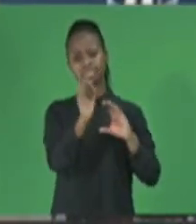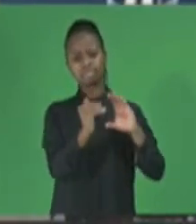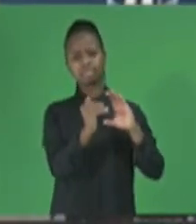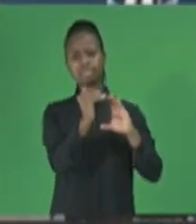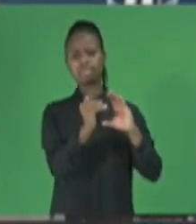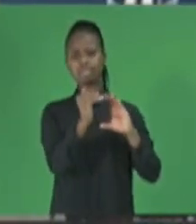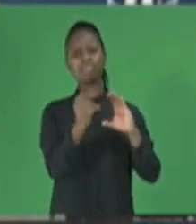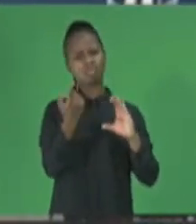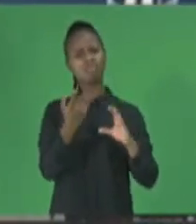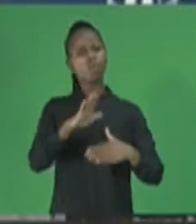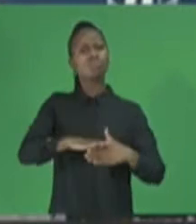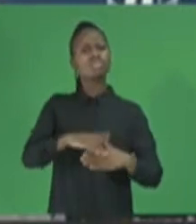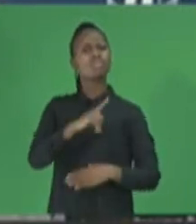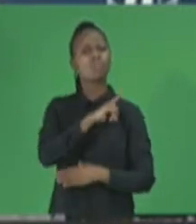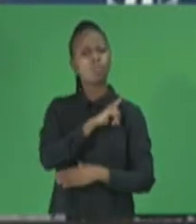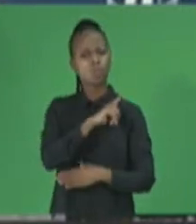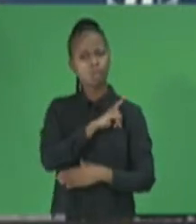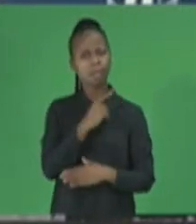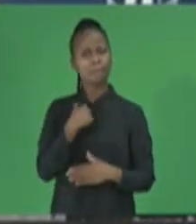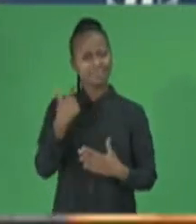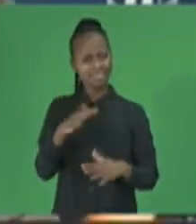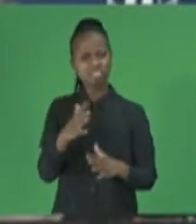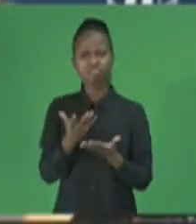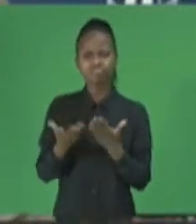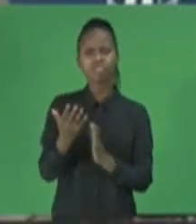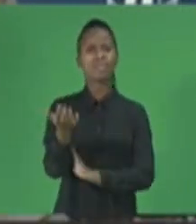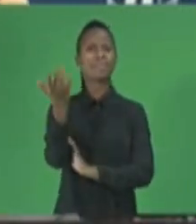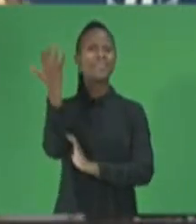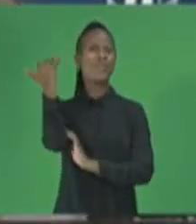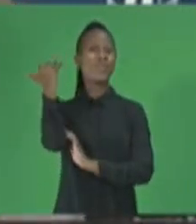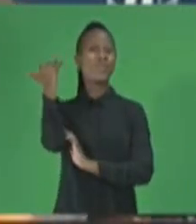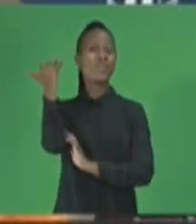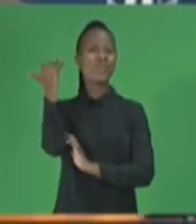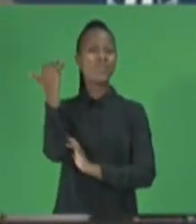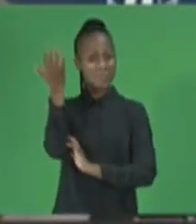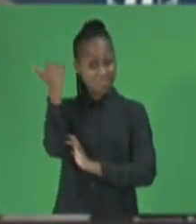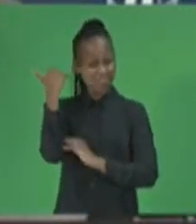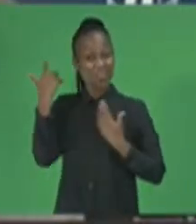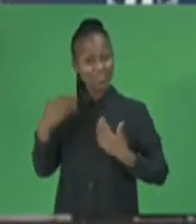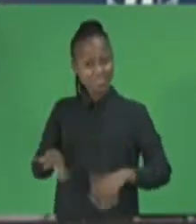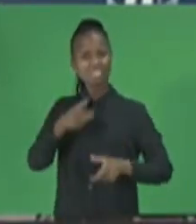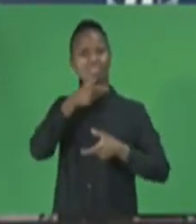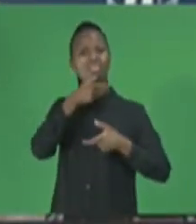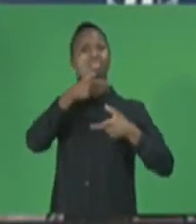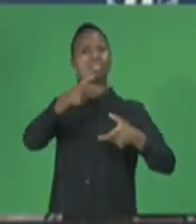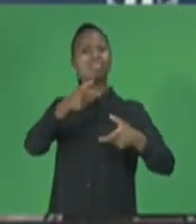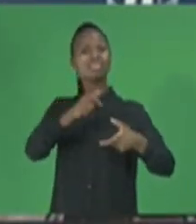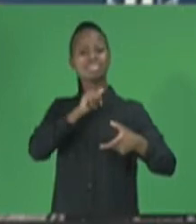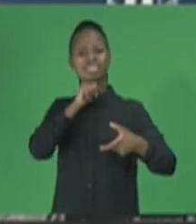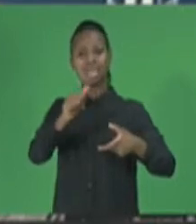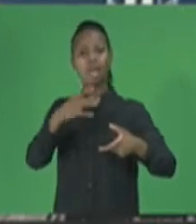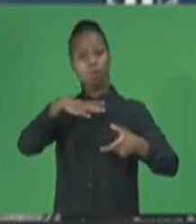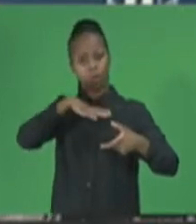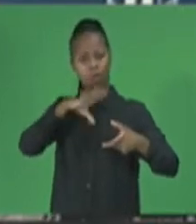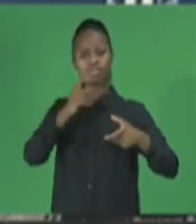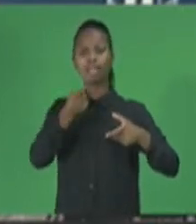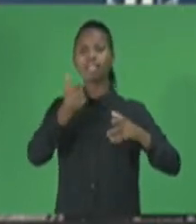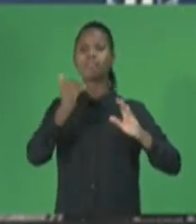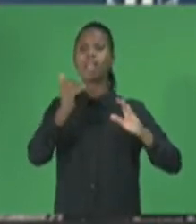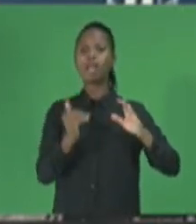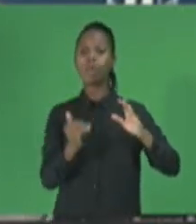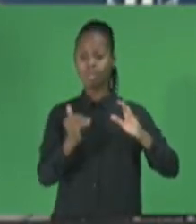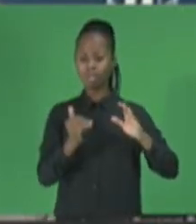line with that of our peers. And we had previously stated that we wanted to move lower. Once